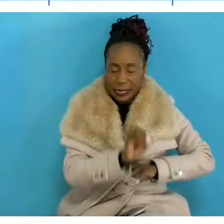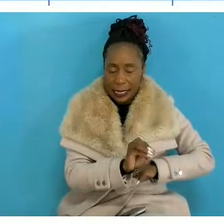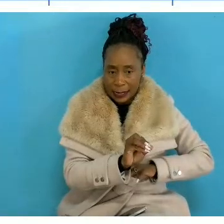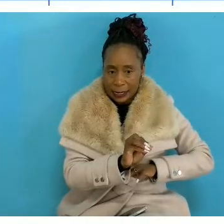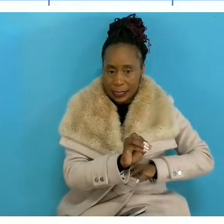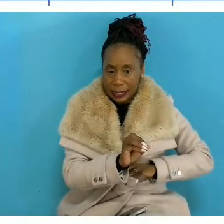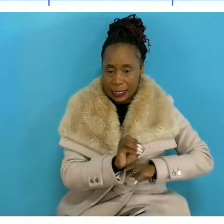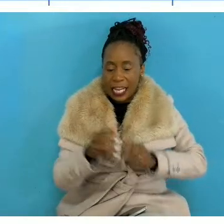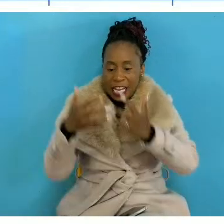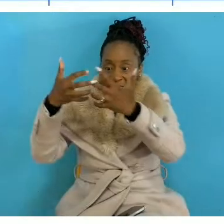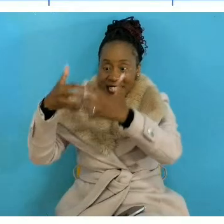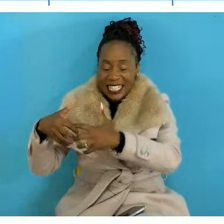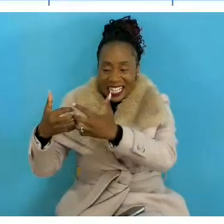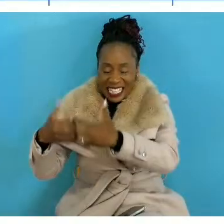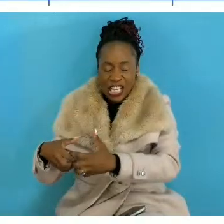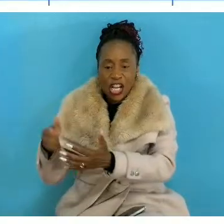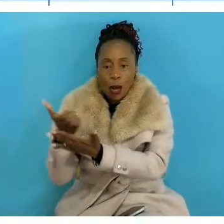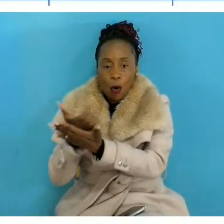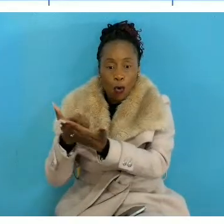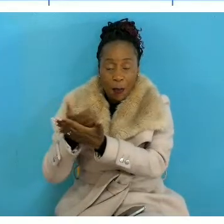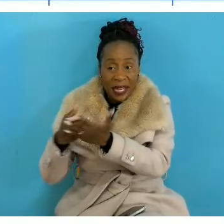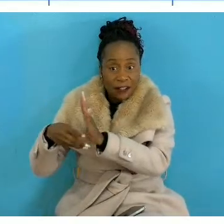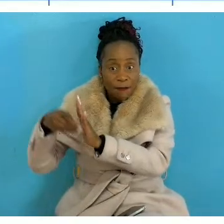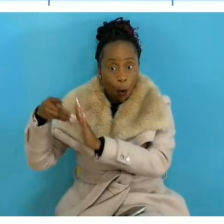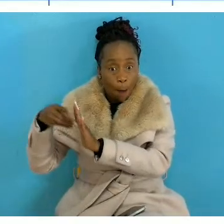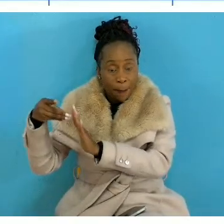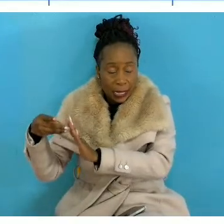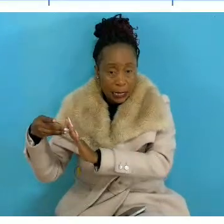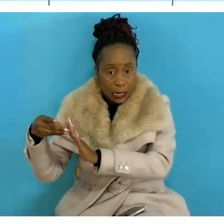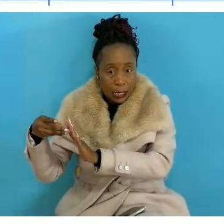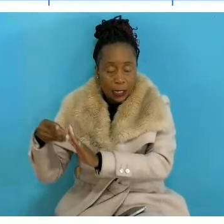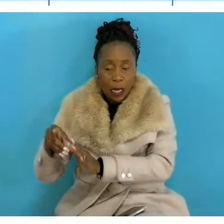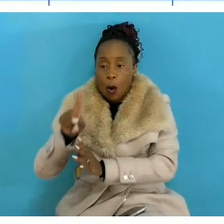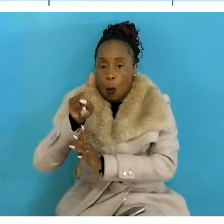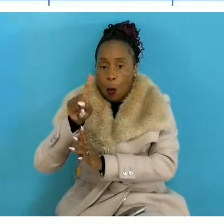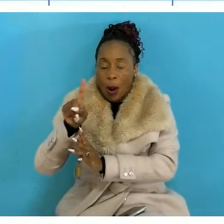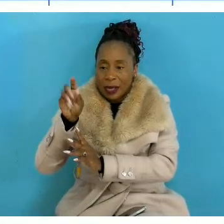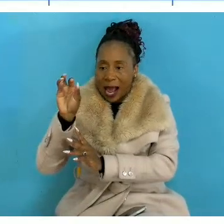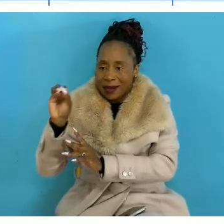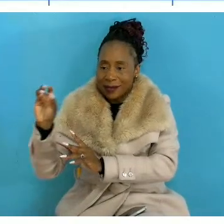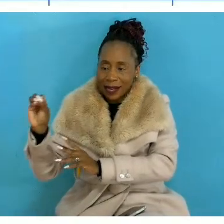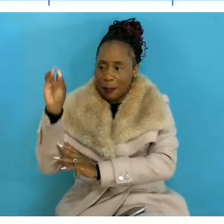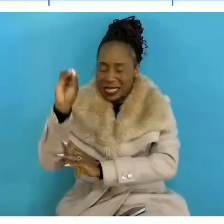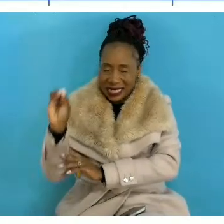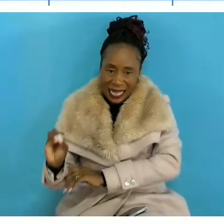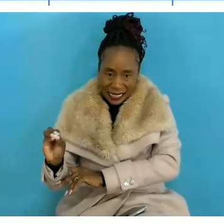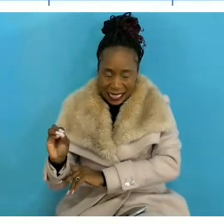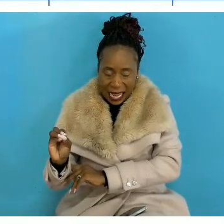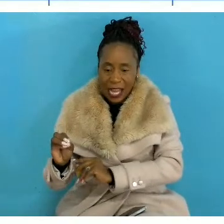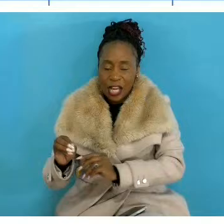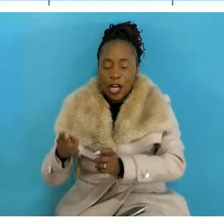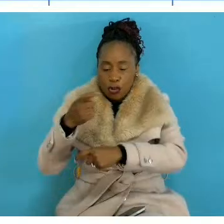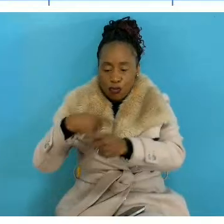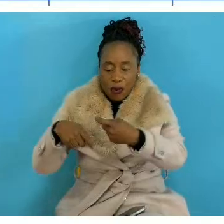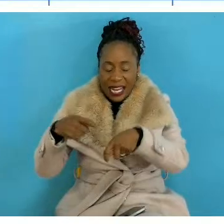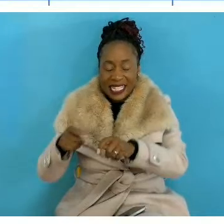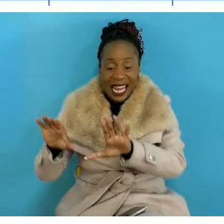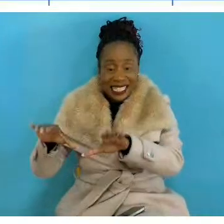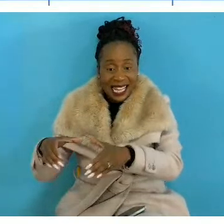for integrated economic development is 100%, trade and sector is